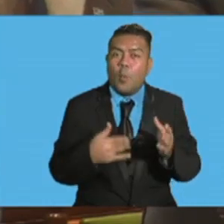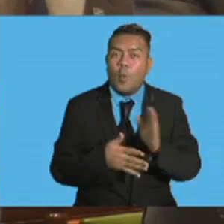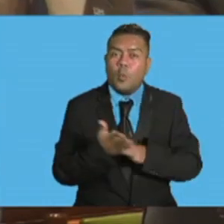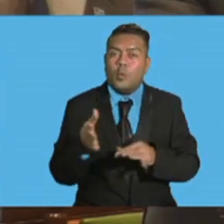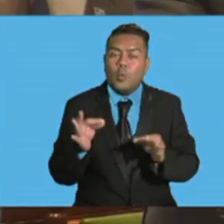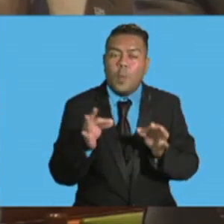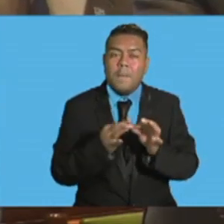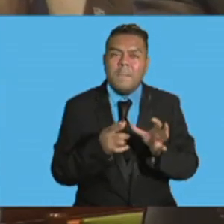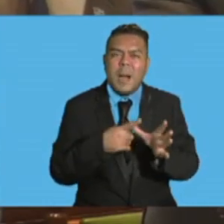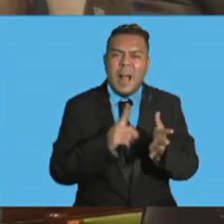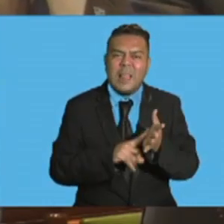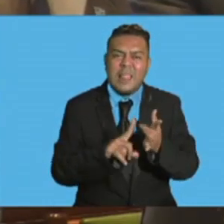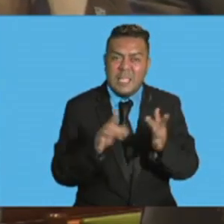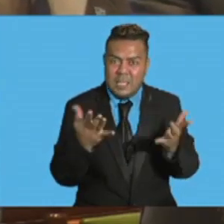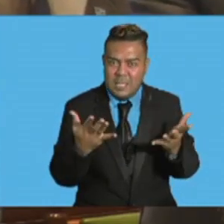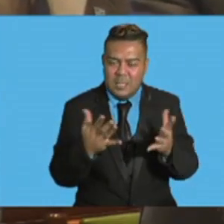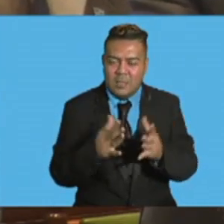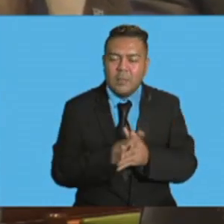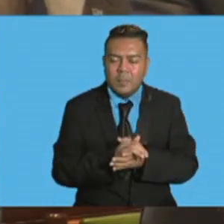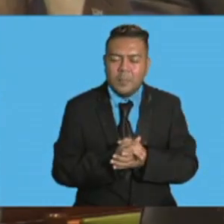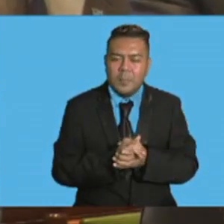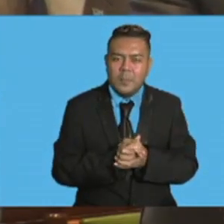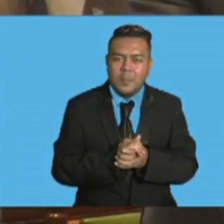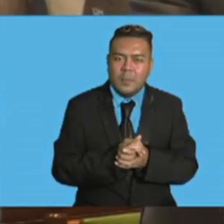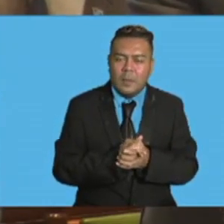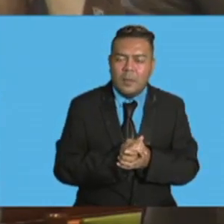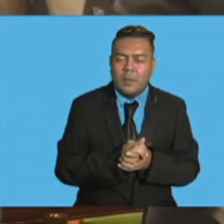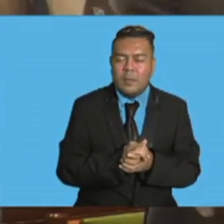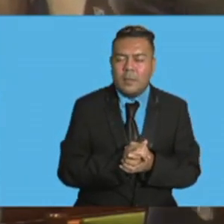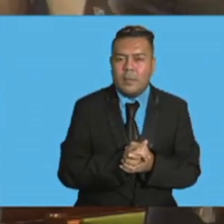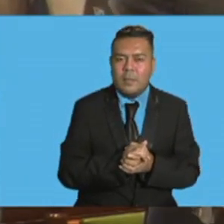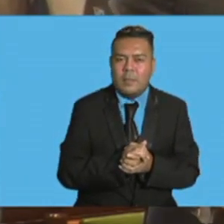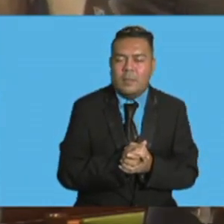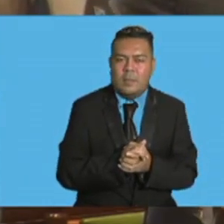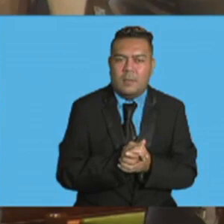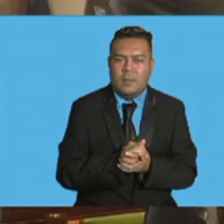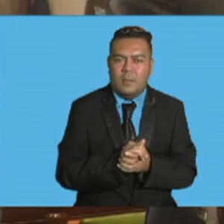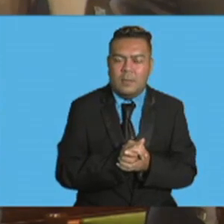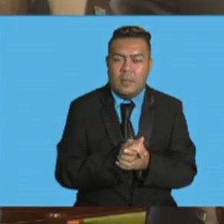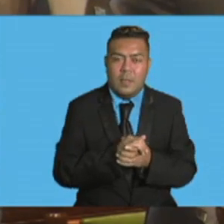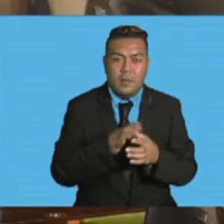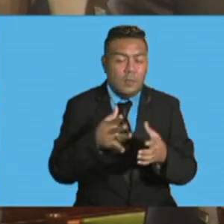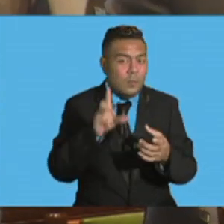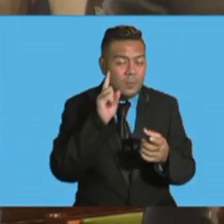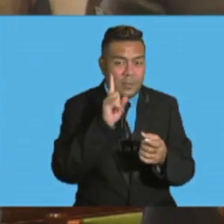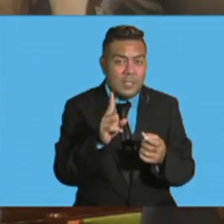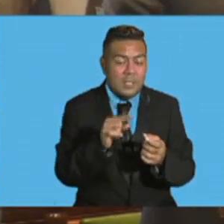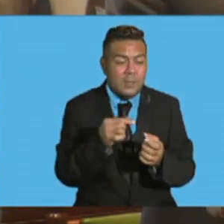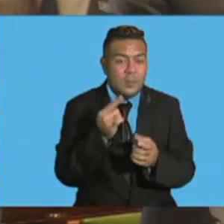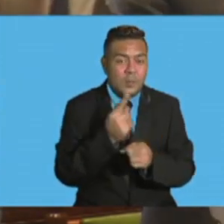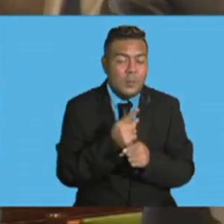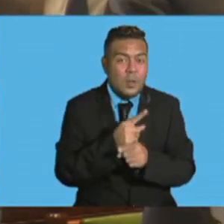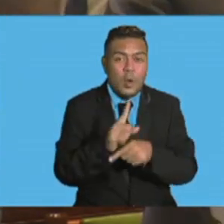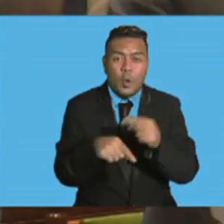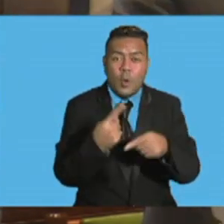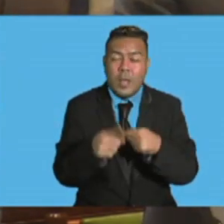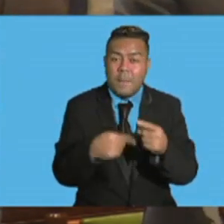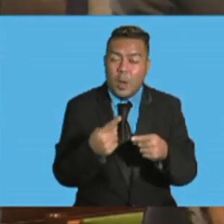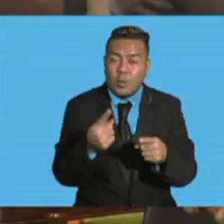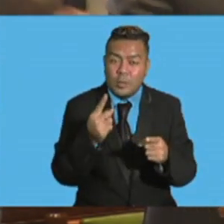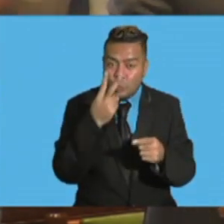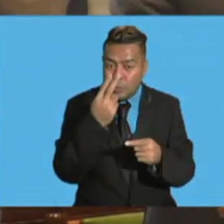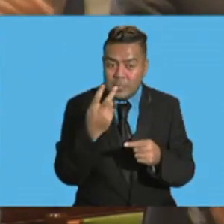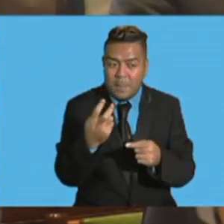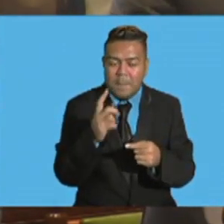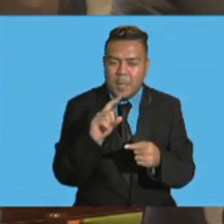and we want to be in that space also. Mr. Speaker, sir, of course, we were, as highlighted, it was not just only about tourism per se. We were